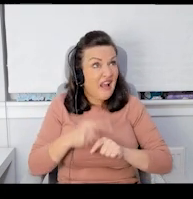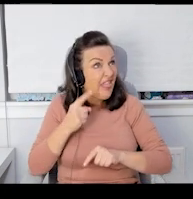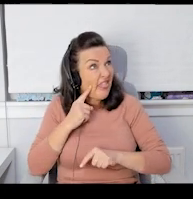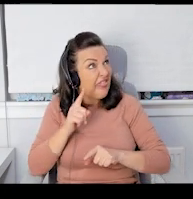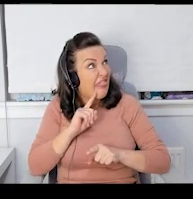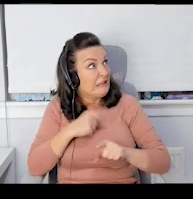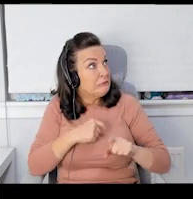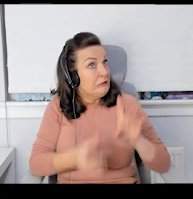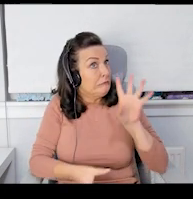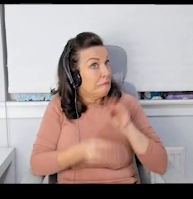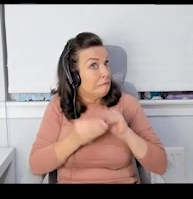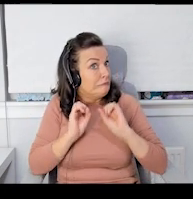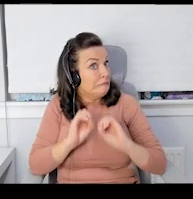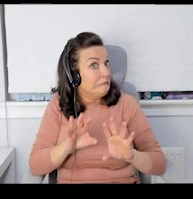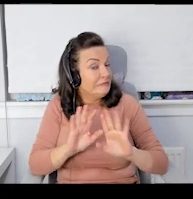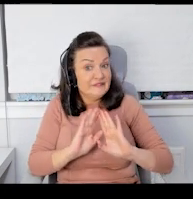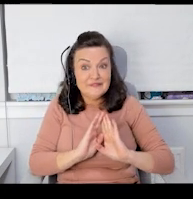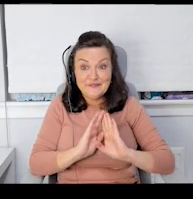And yeah, that's probably